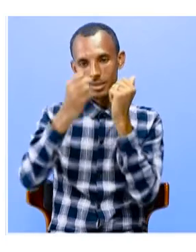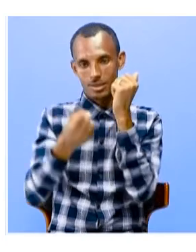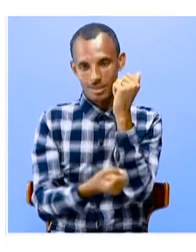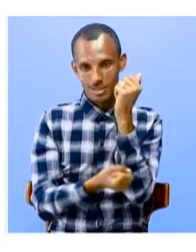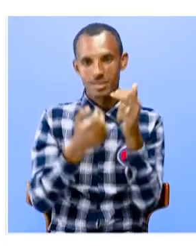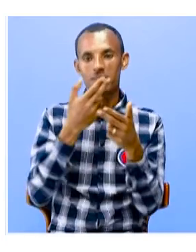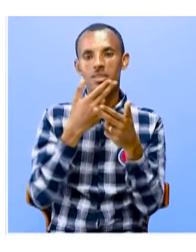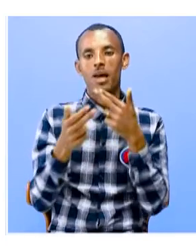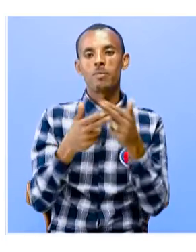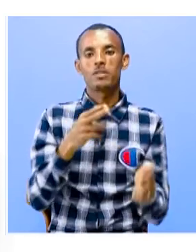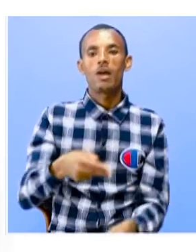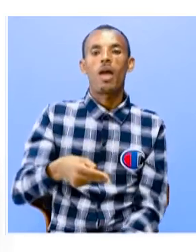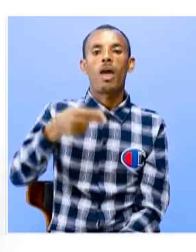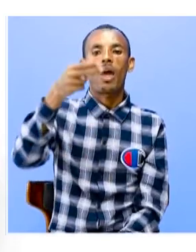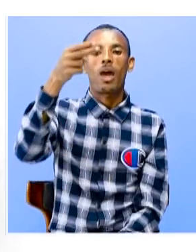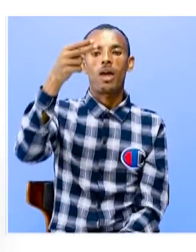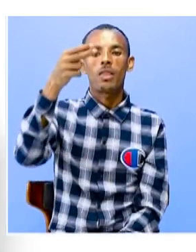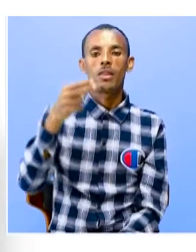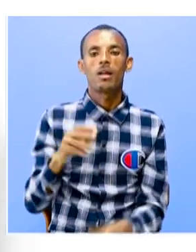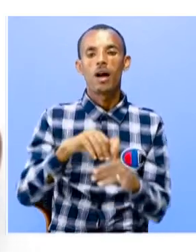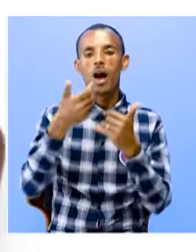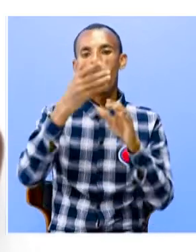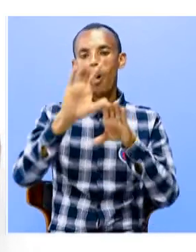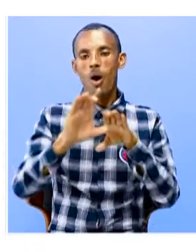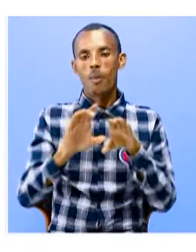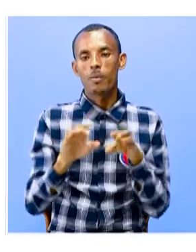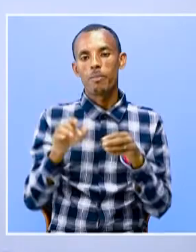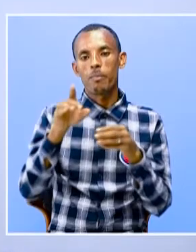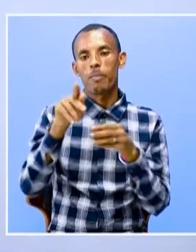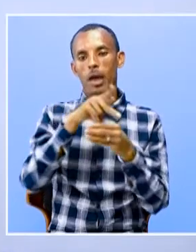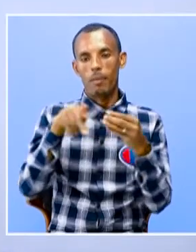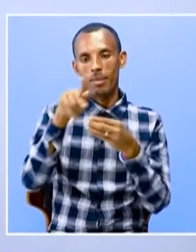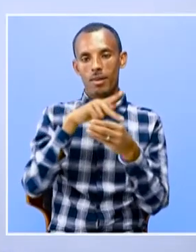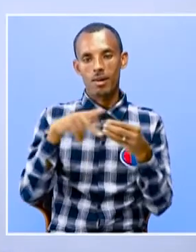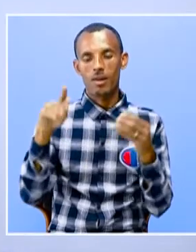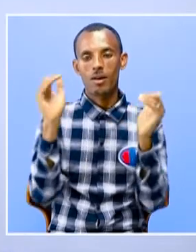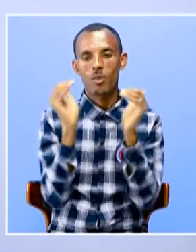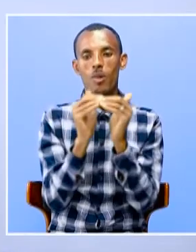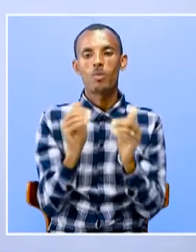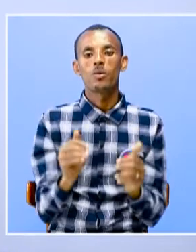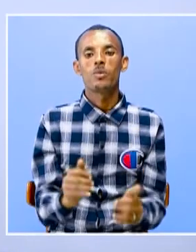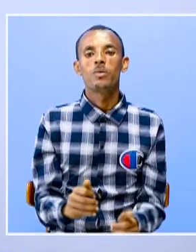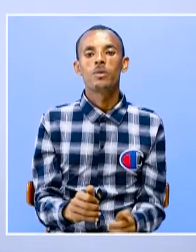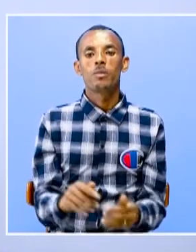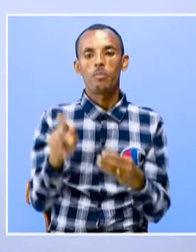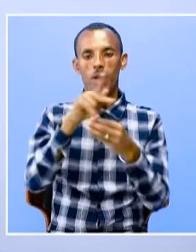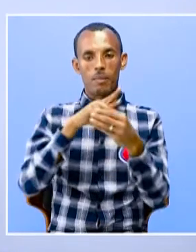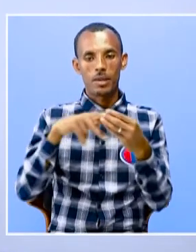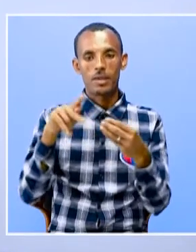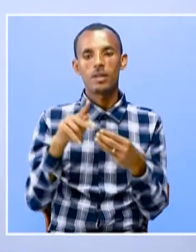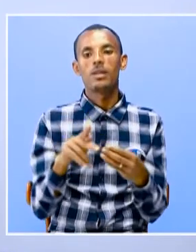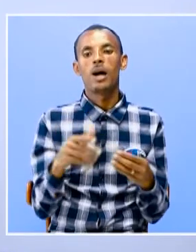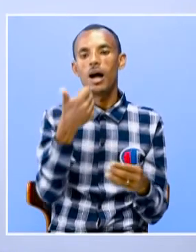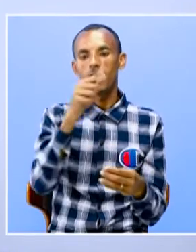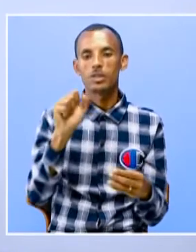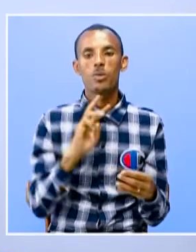This is it. And how about the perimeter? The perimeter of this rectangle. As we